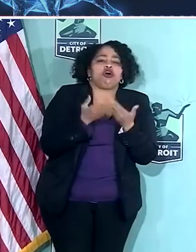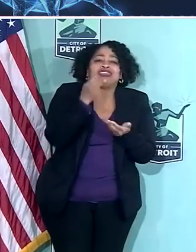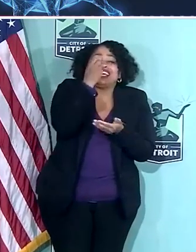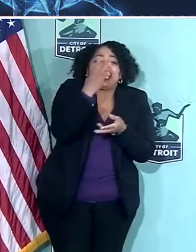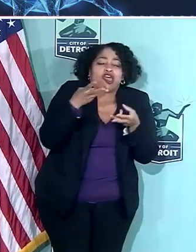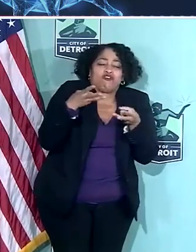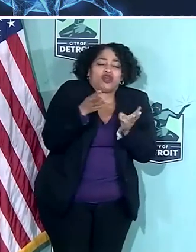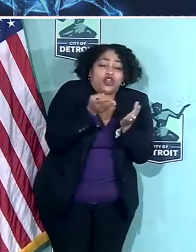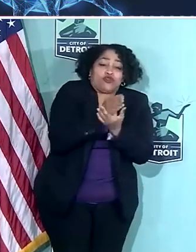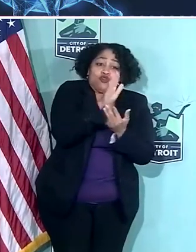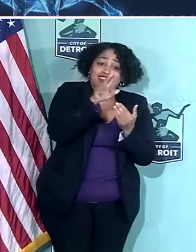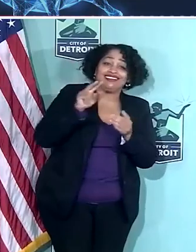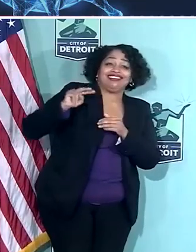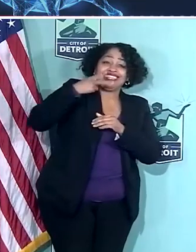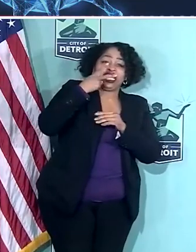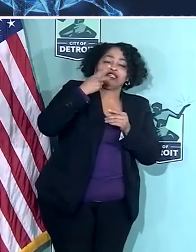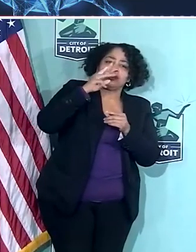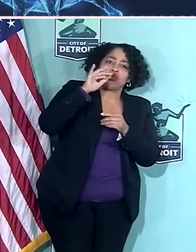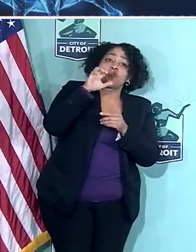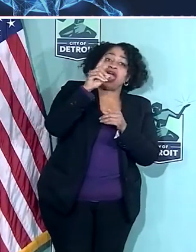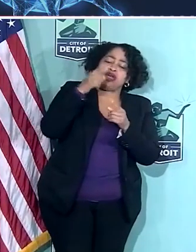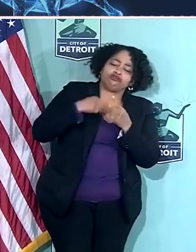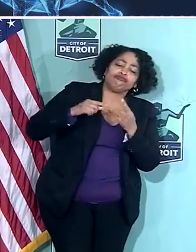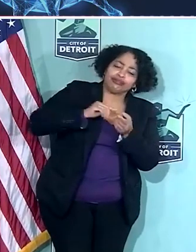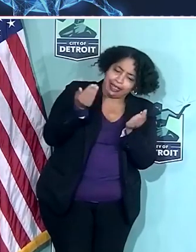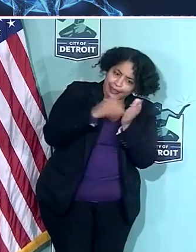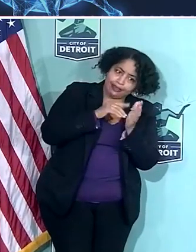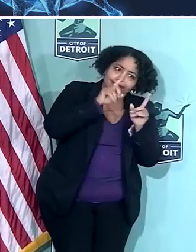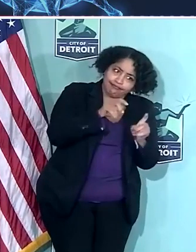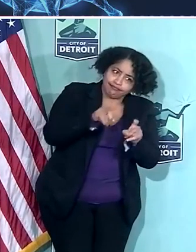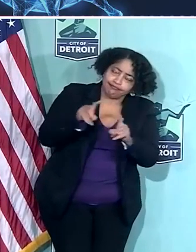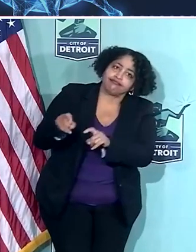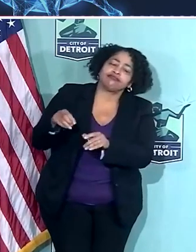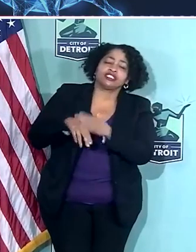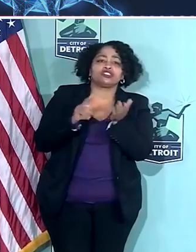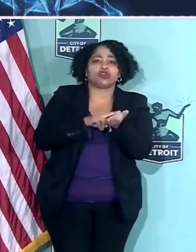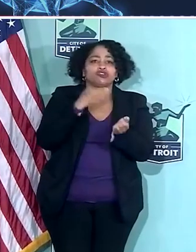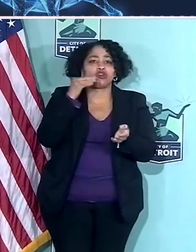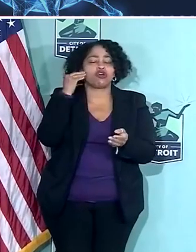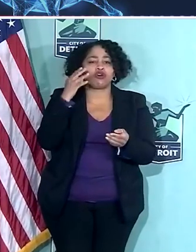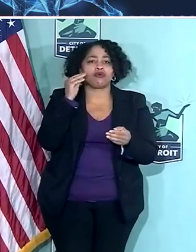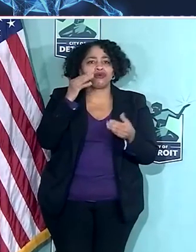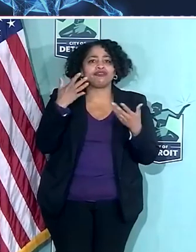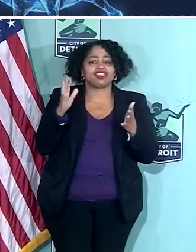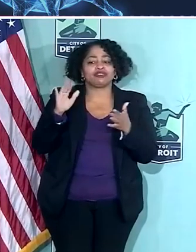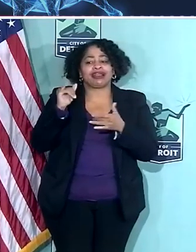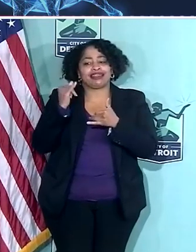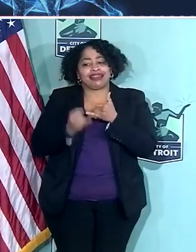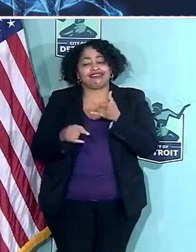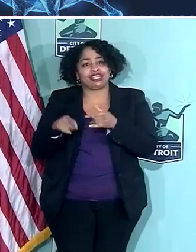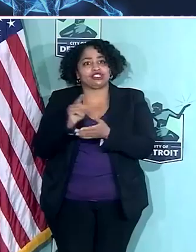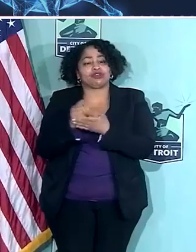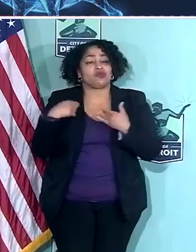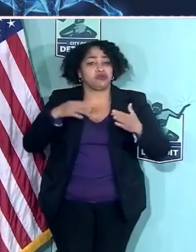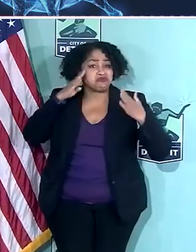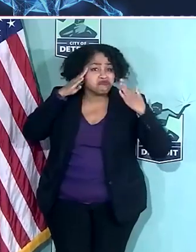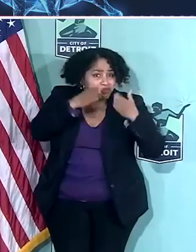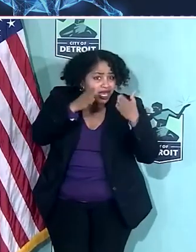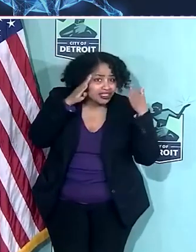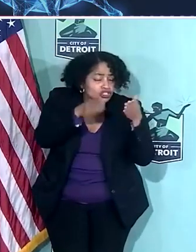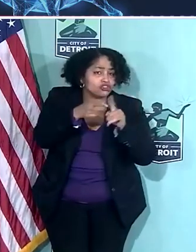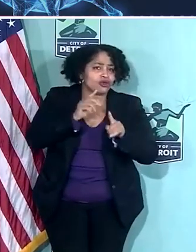retested every nursing home patient a second time by the end of this week. So as we pay this kind of attention to our